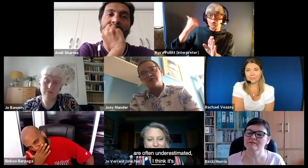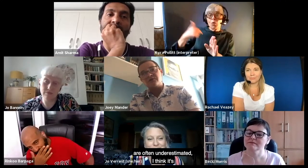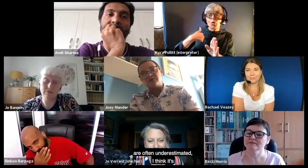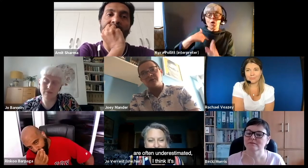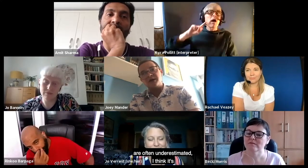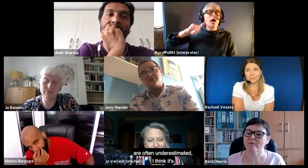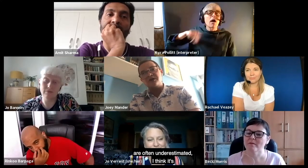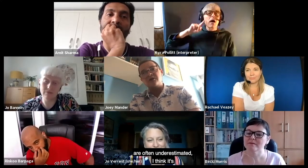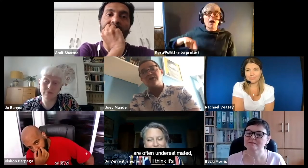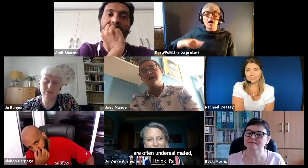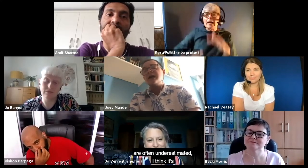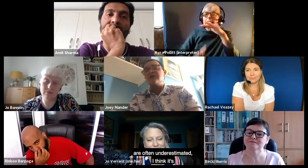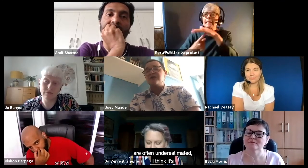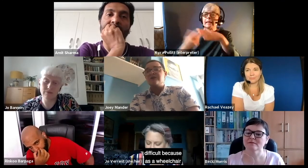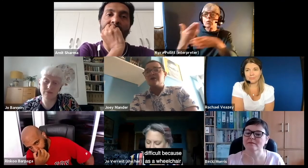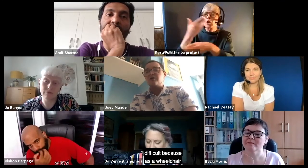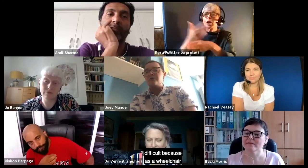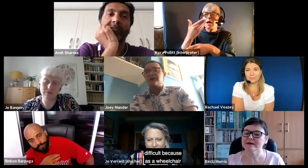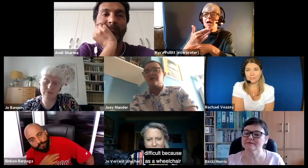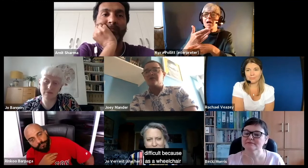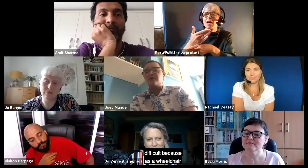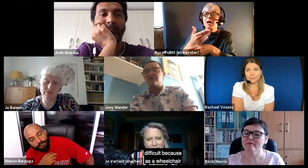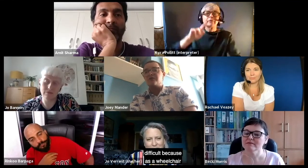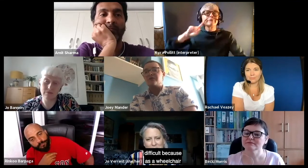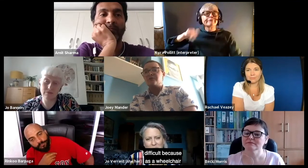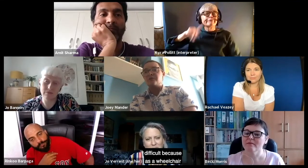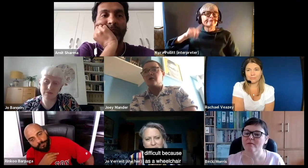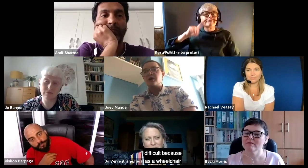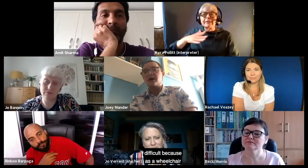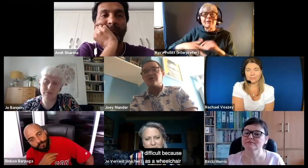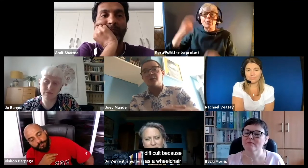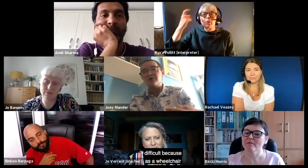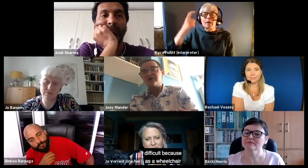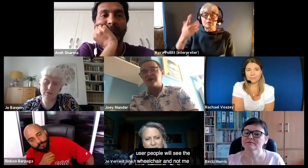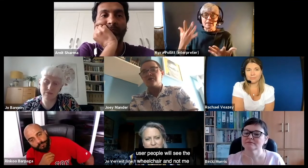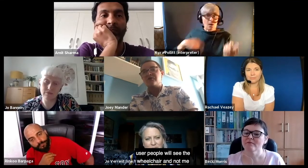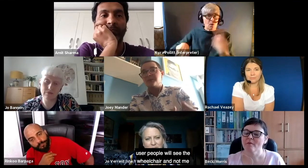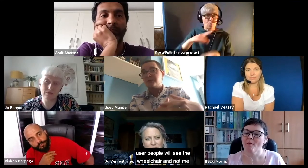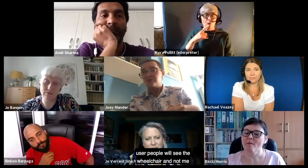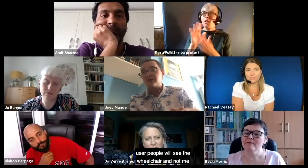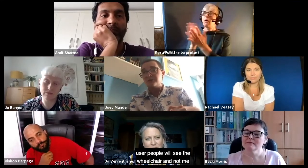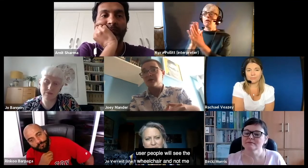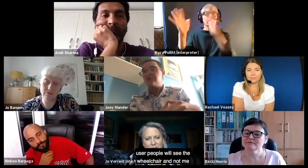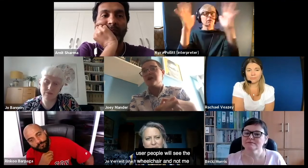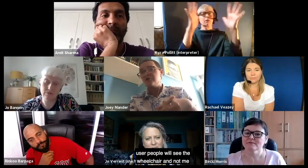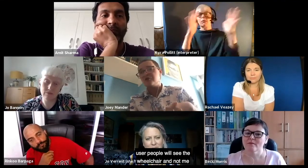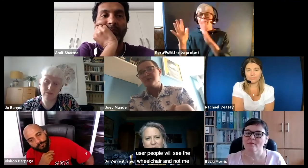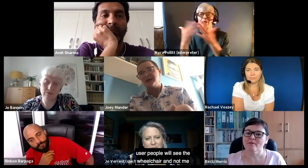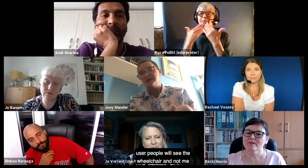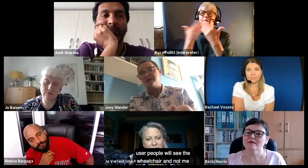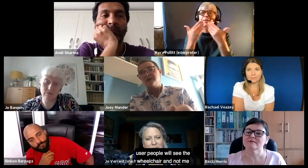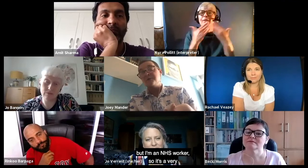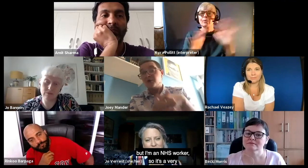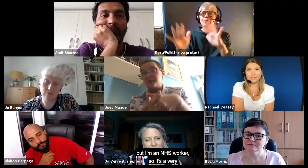often underestimated. I think it's difficult because as a wheelchair user, people will see the wheelchair, not